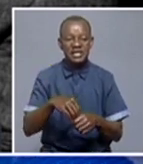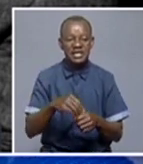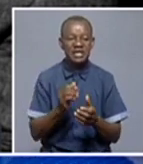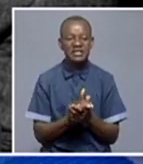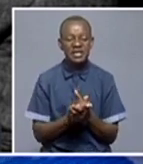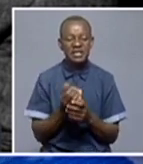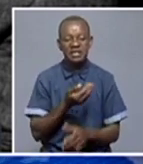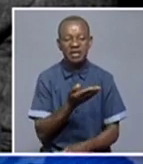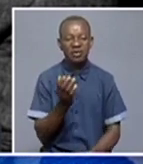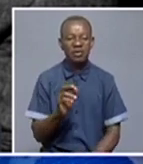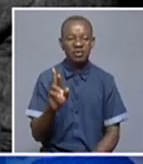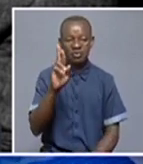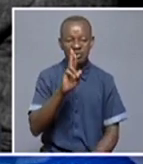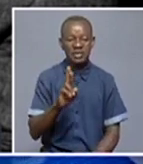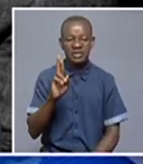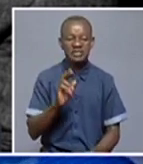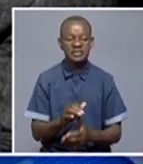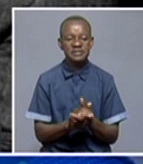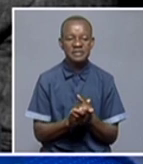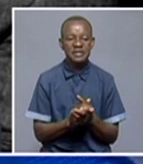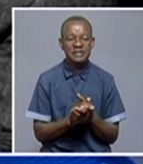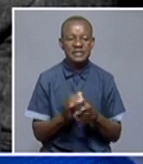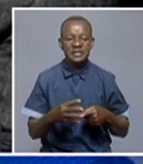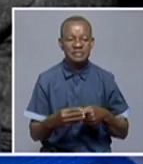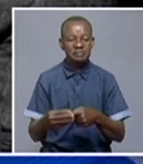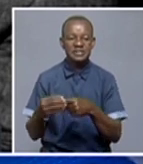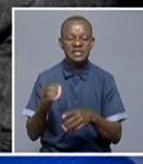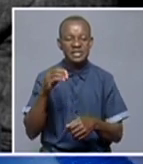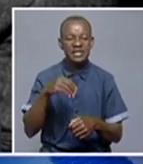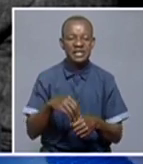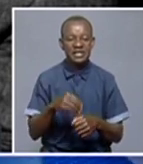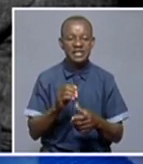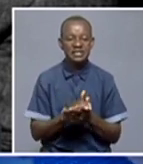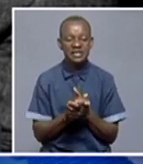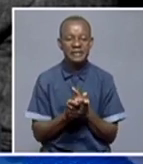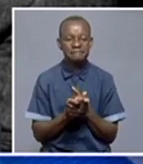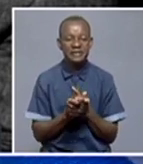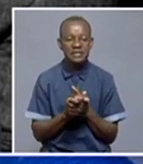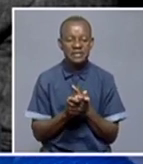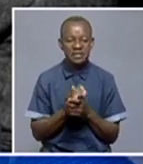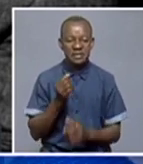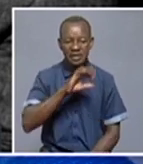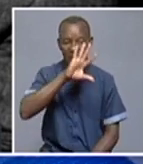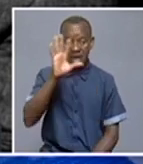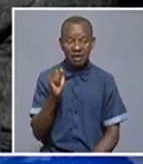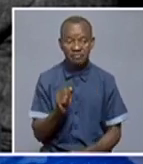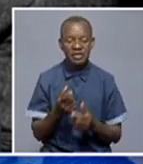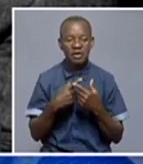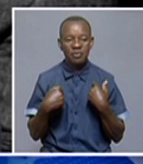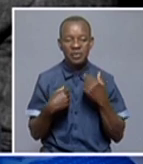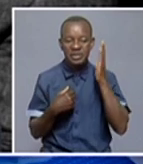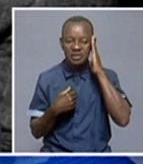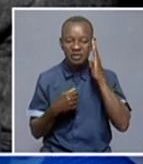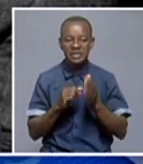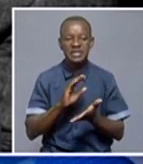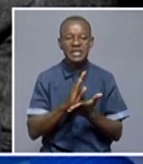African community, which the DRC joined recently, will not be observing these elections on the ground. But they